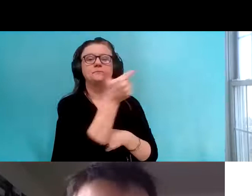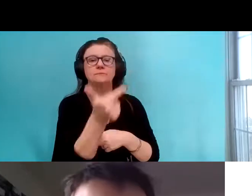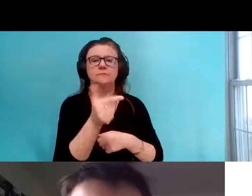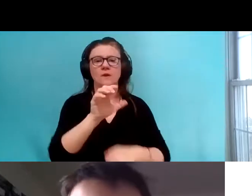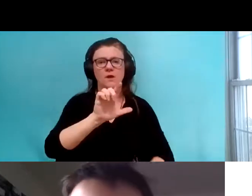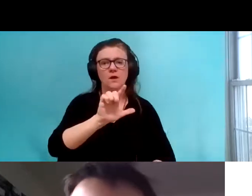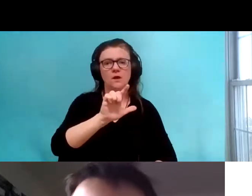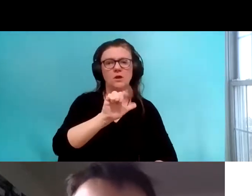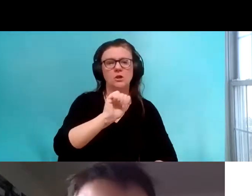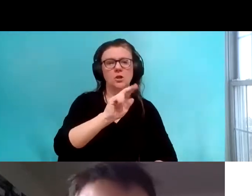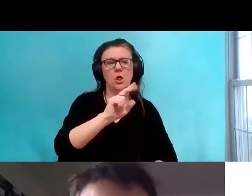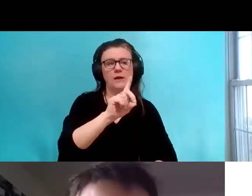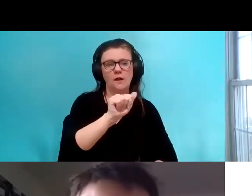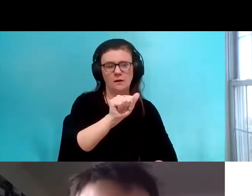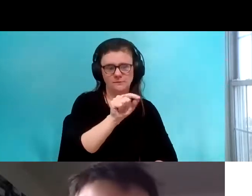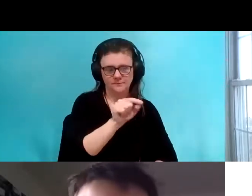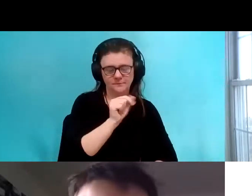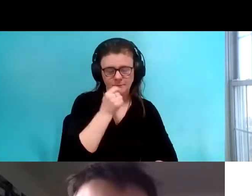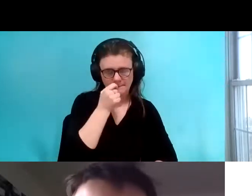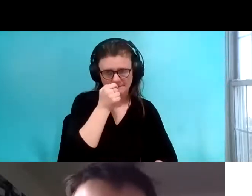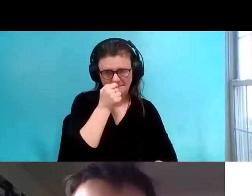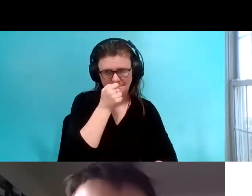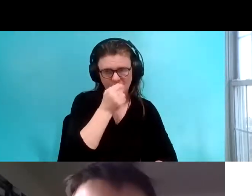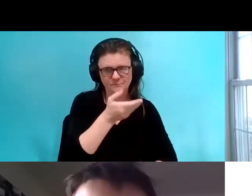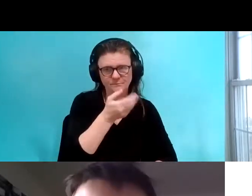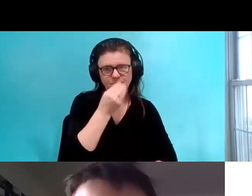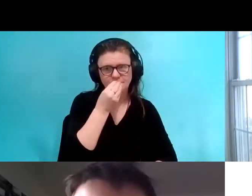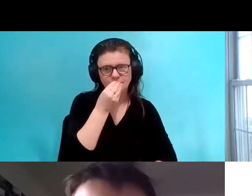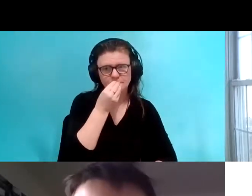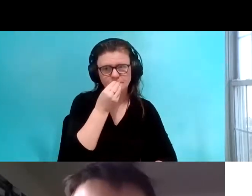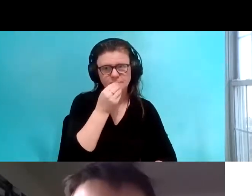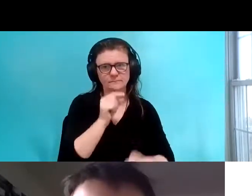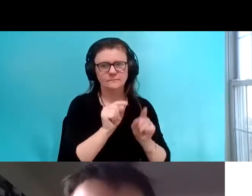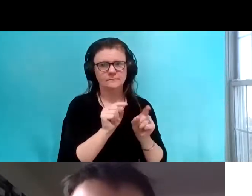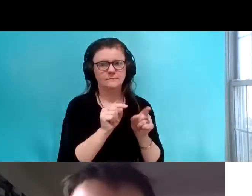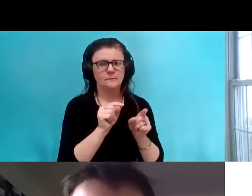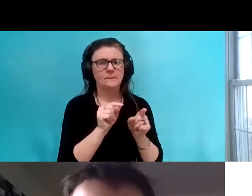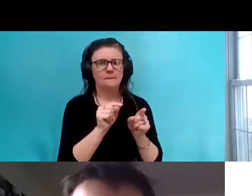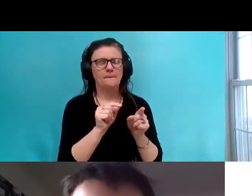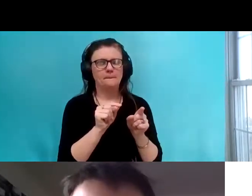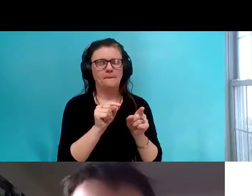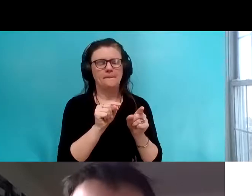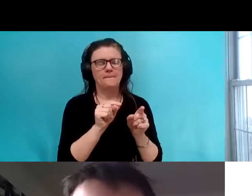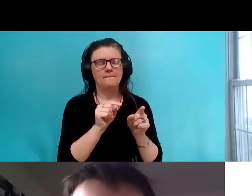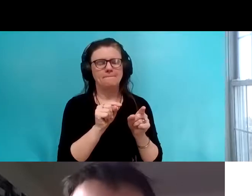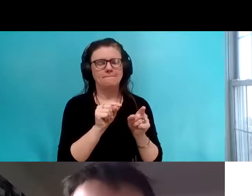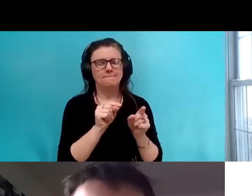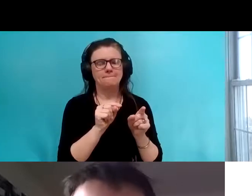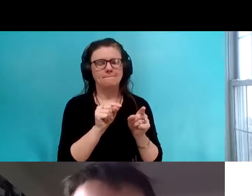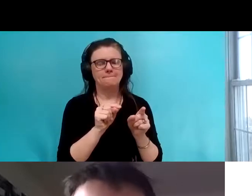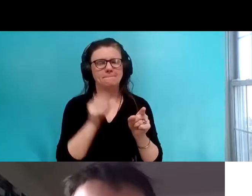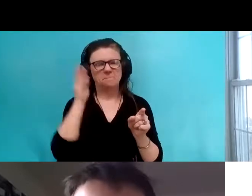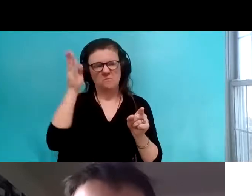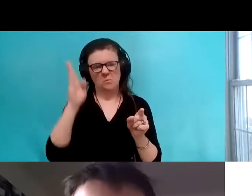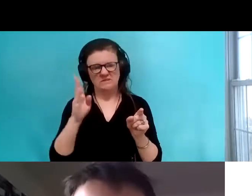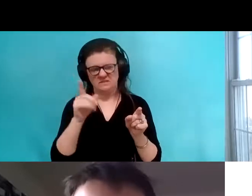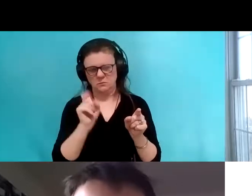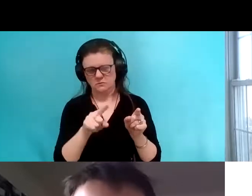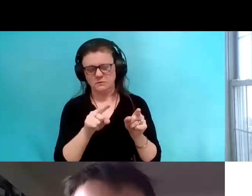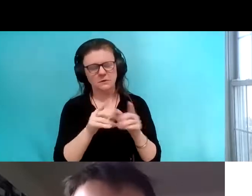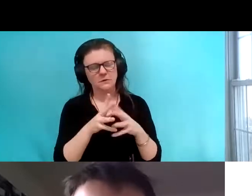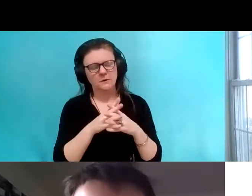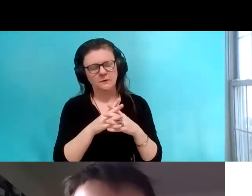Claudia, coming to you next. So this actually came up during your presentation, so but we didn't have time at the time. So